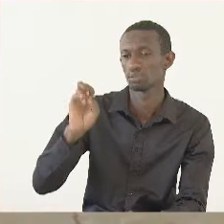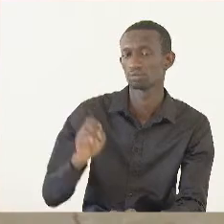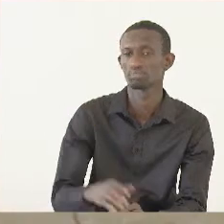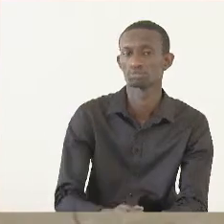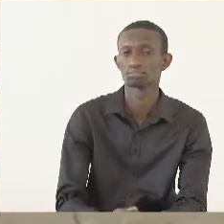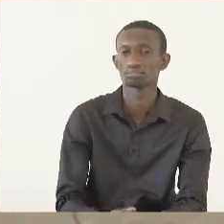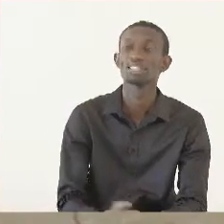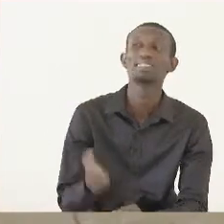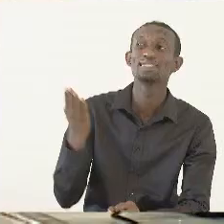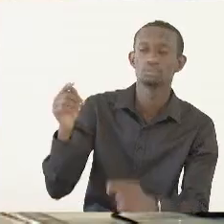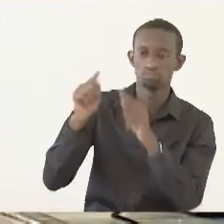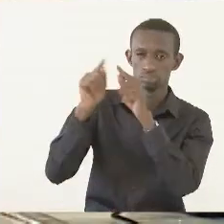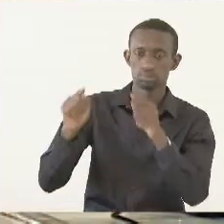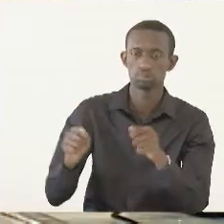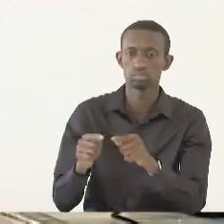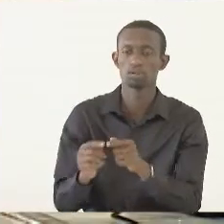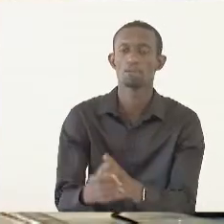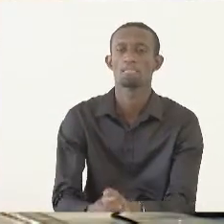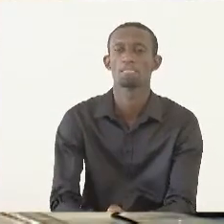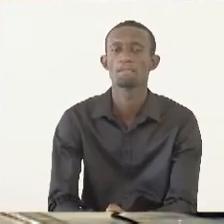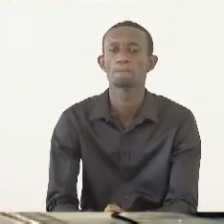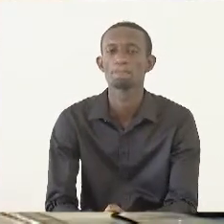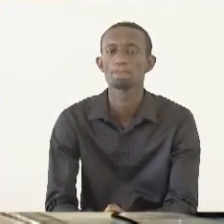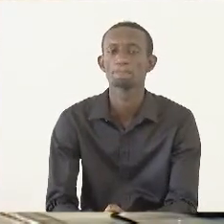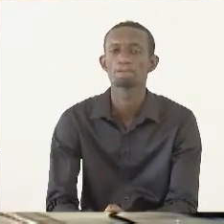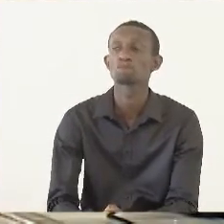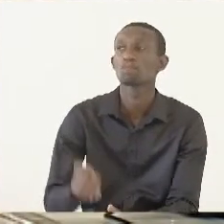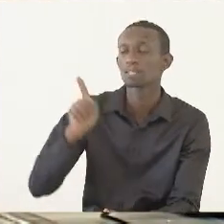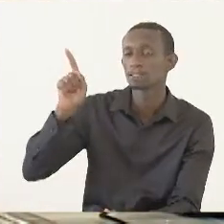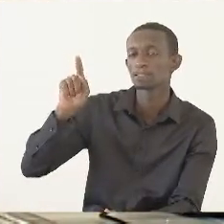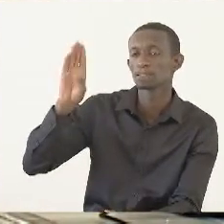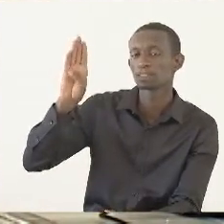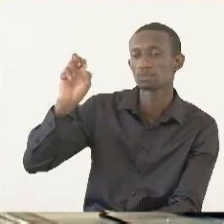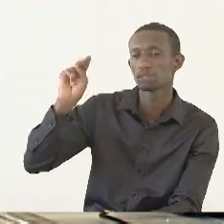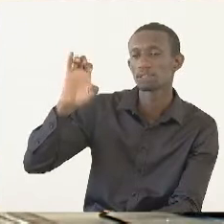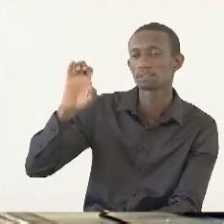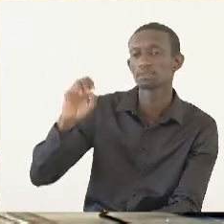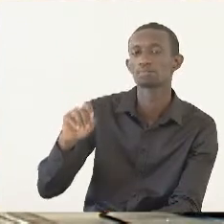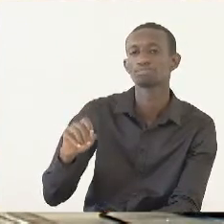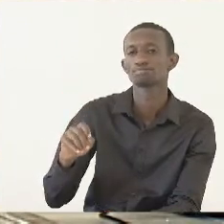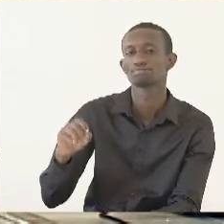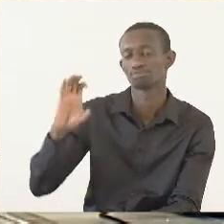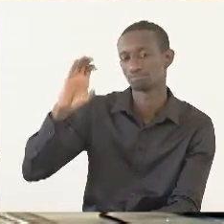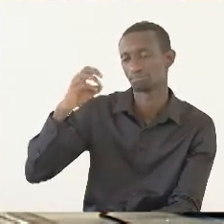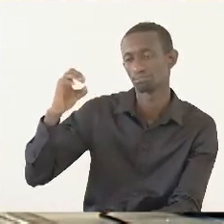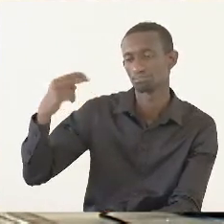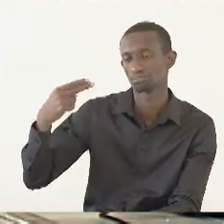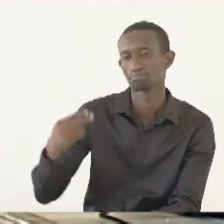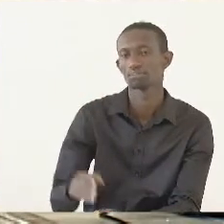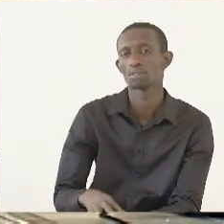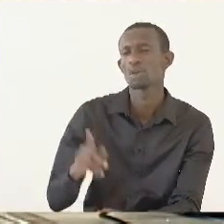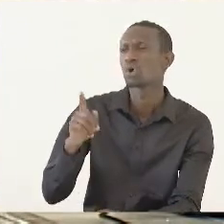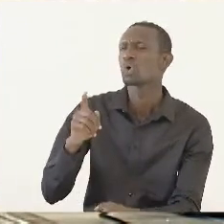when this compound, this is benzene or benzoic acid, so in the solution